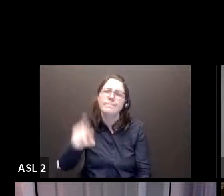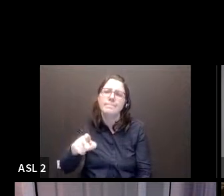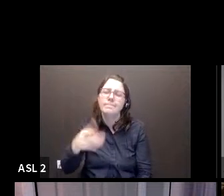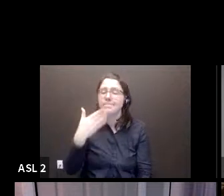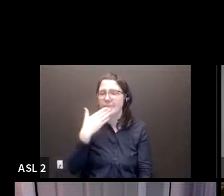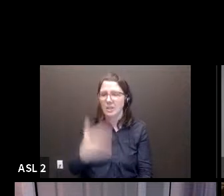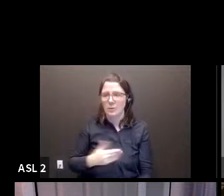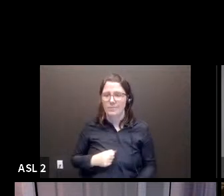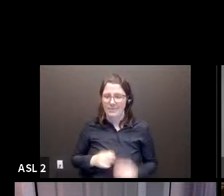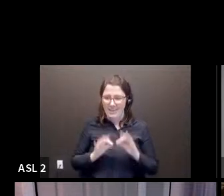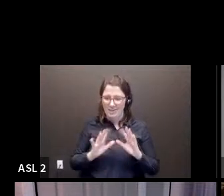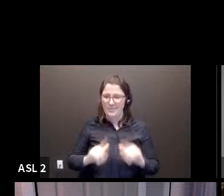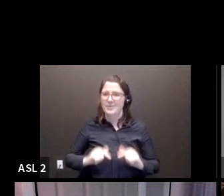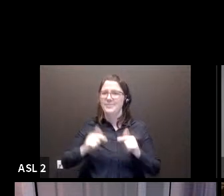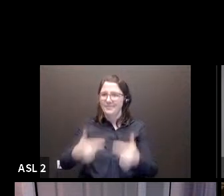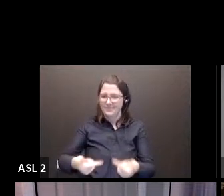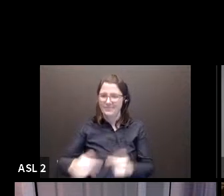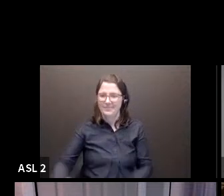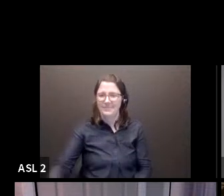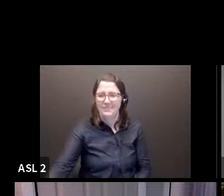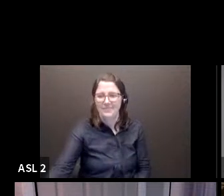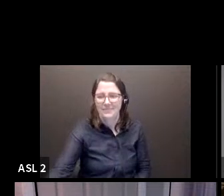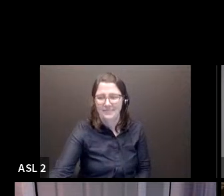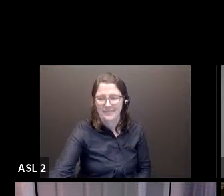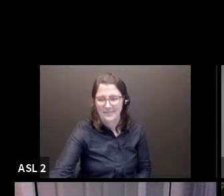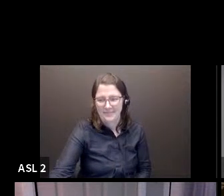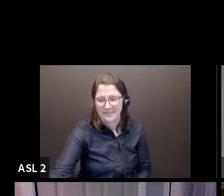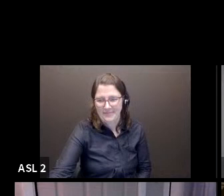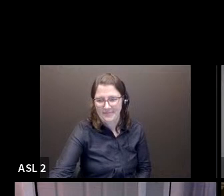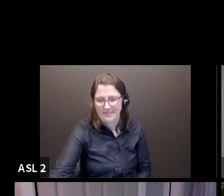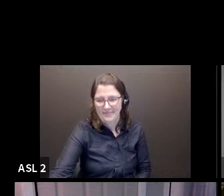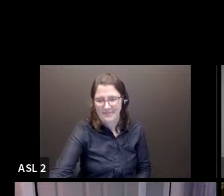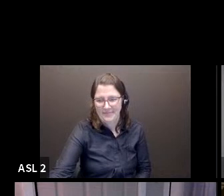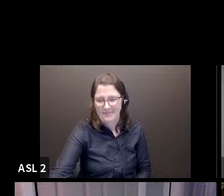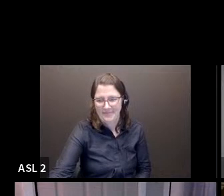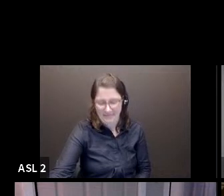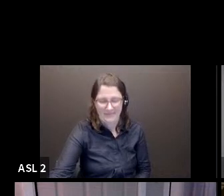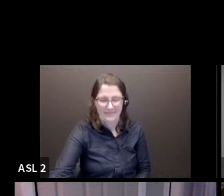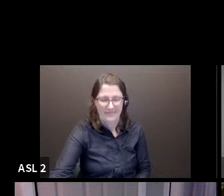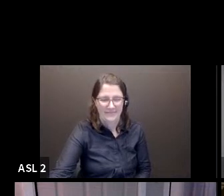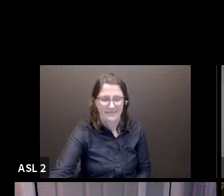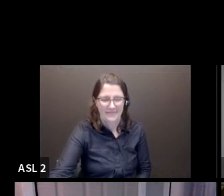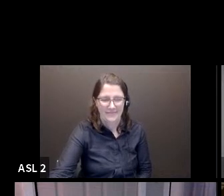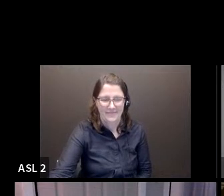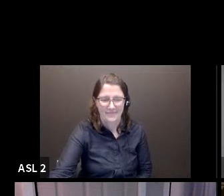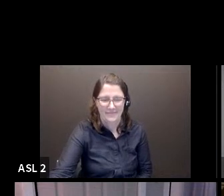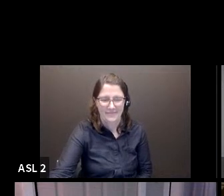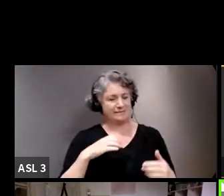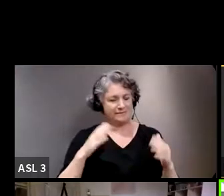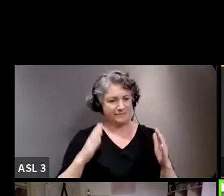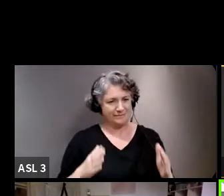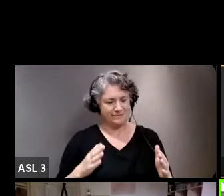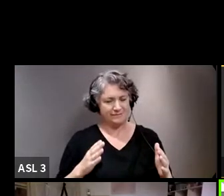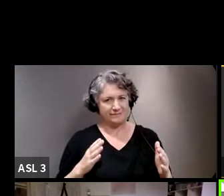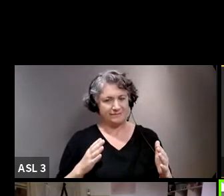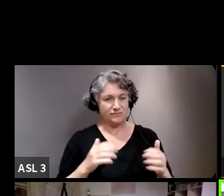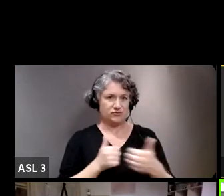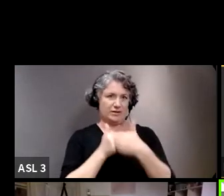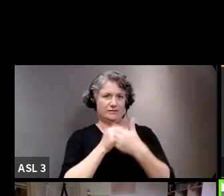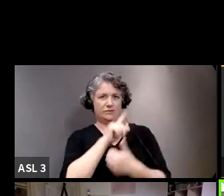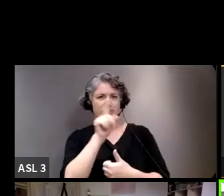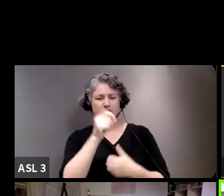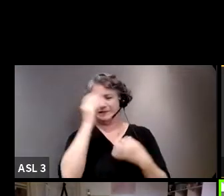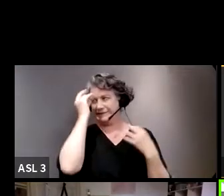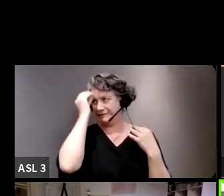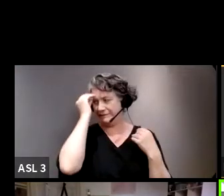thank you member johnson that it's a it's a challenging question i'll do my best to reflect on it um i think